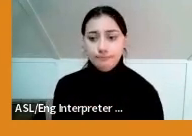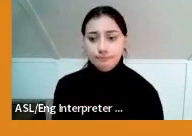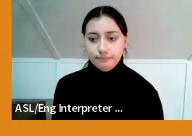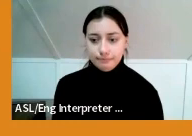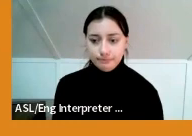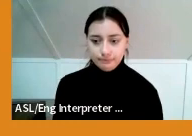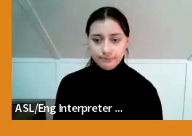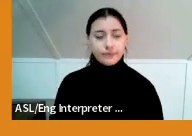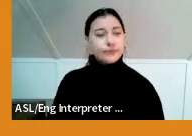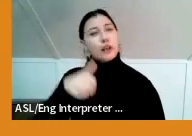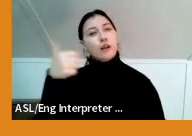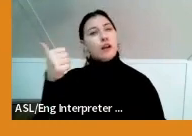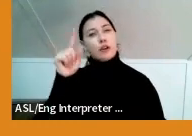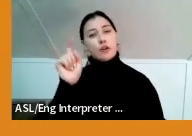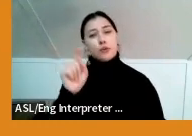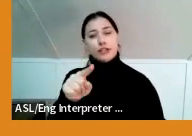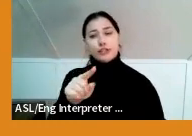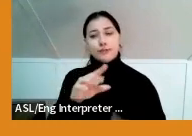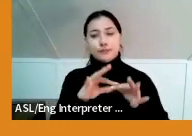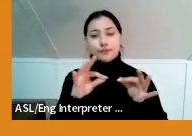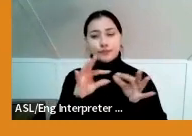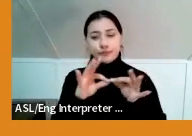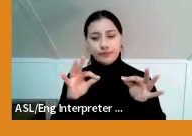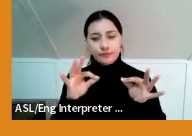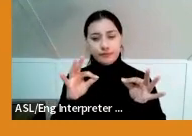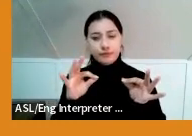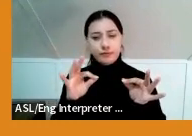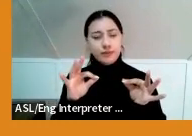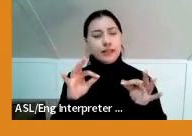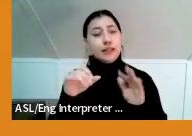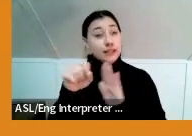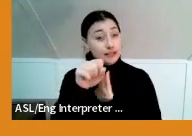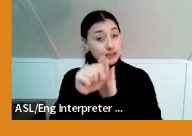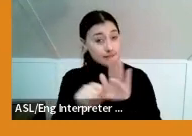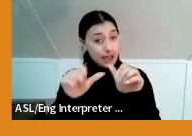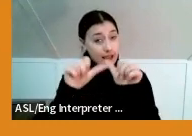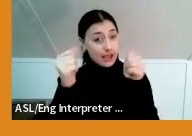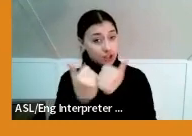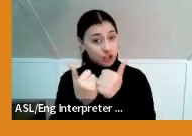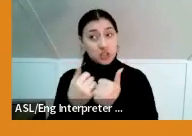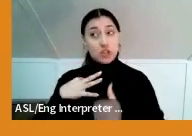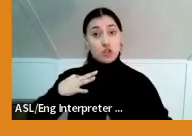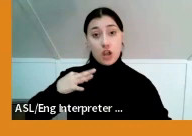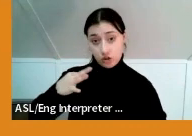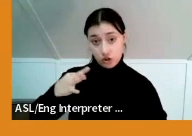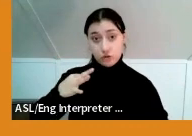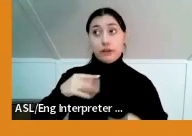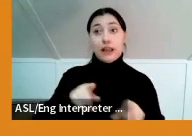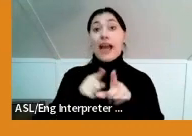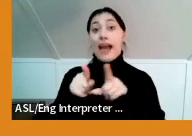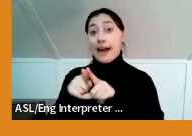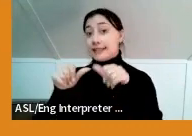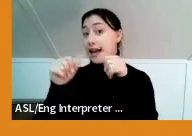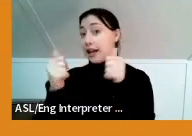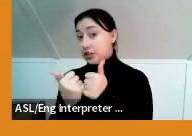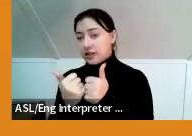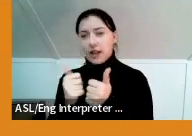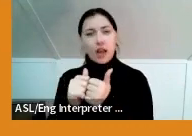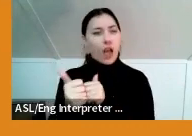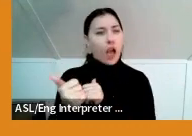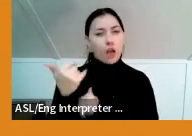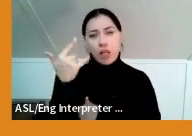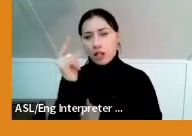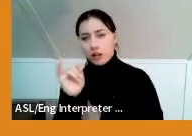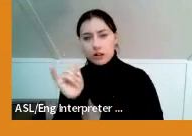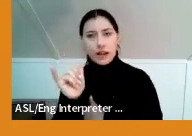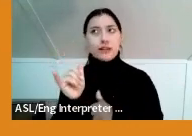And then another question about, you know, state agencies being eligible to receive funding as an agency, and how does that work since we are